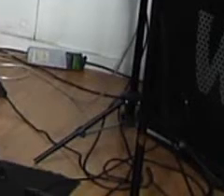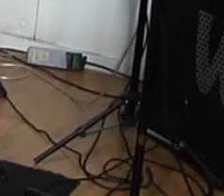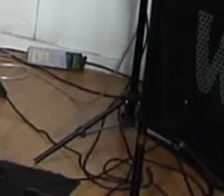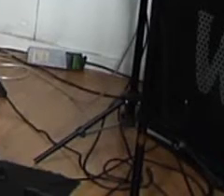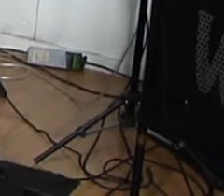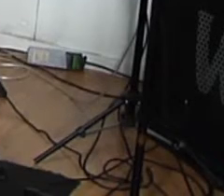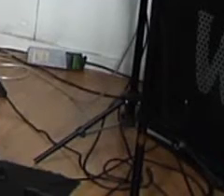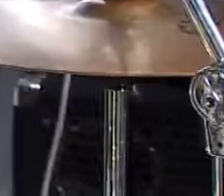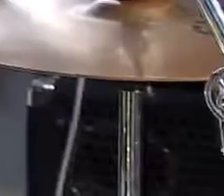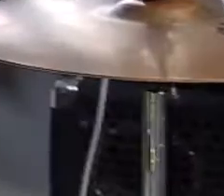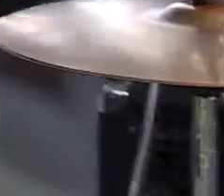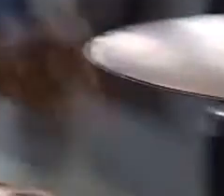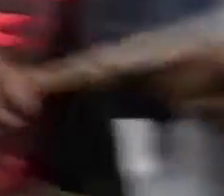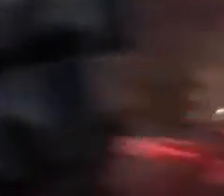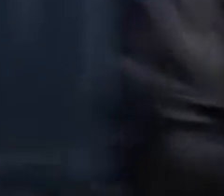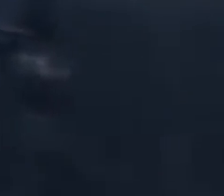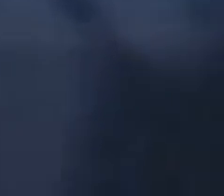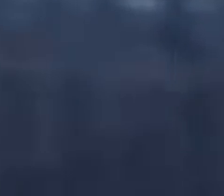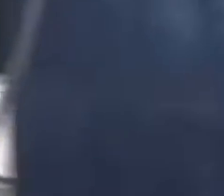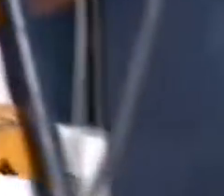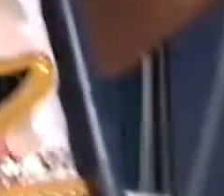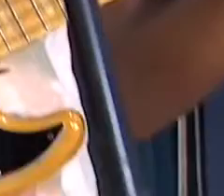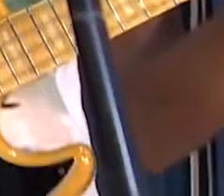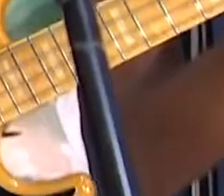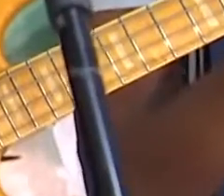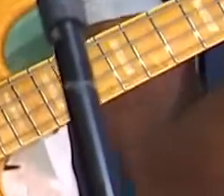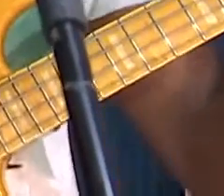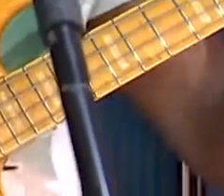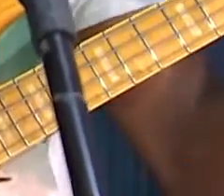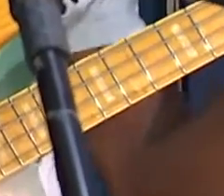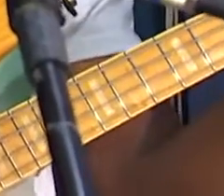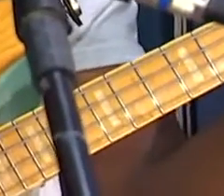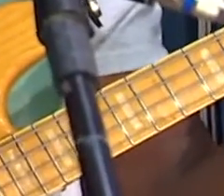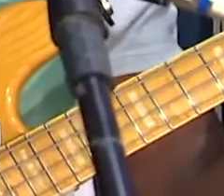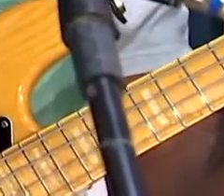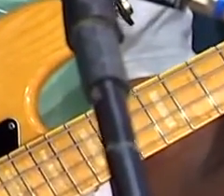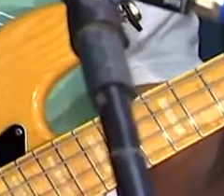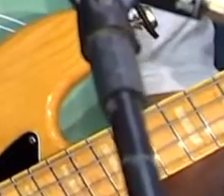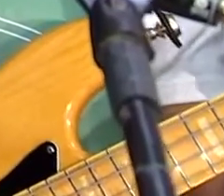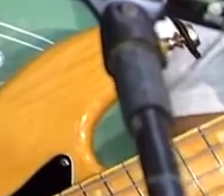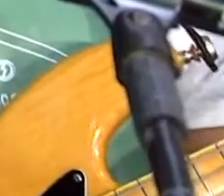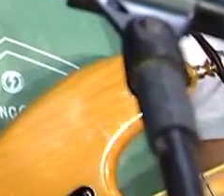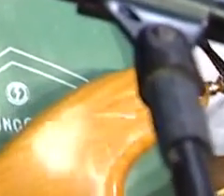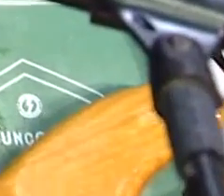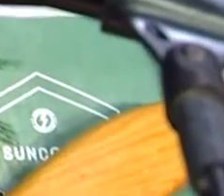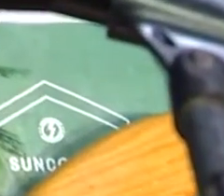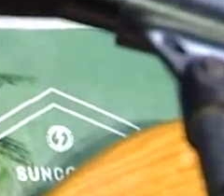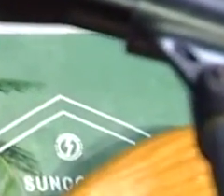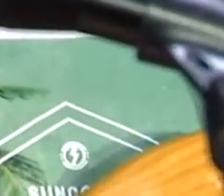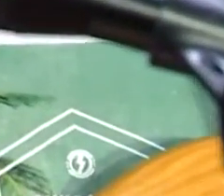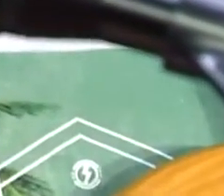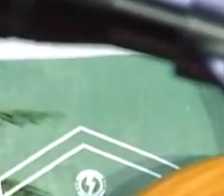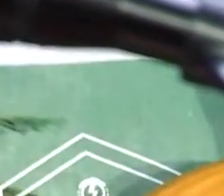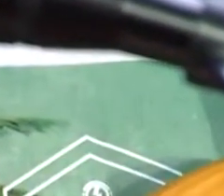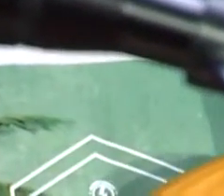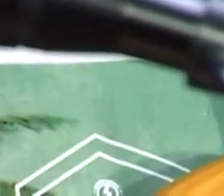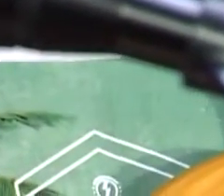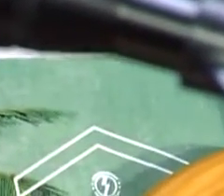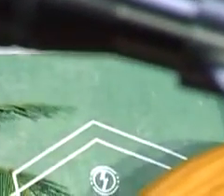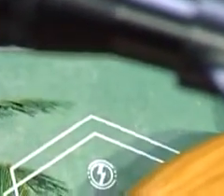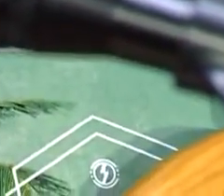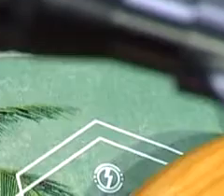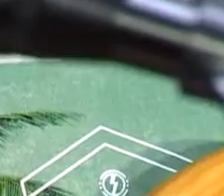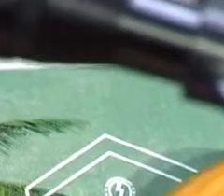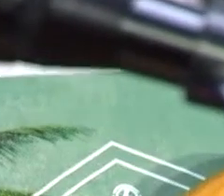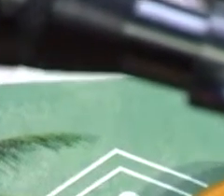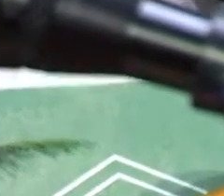I wonder what it is you want me to prove. Am I too blind to see? I know that